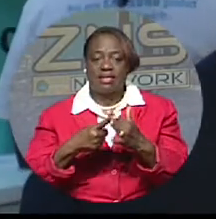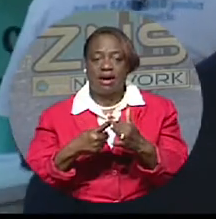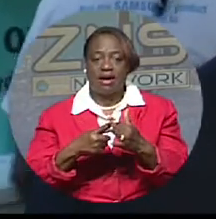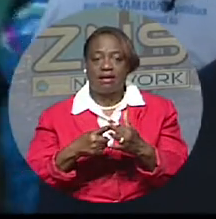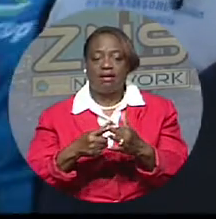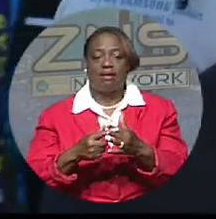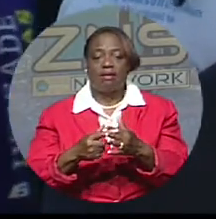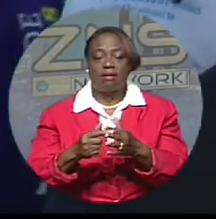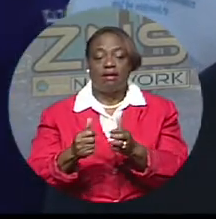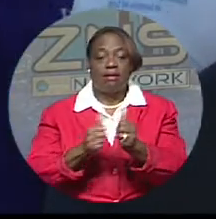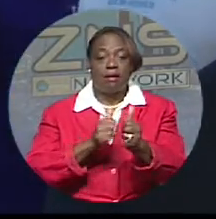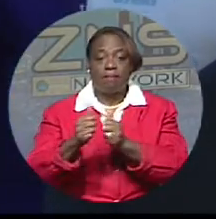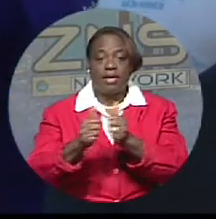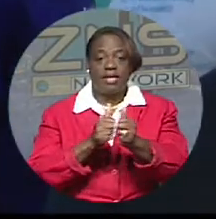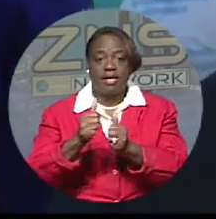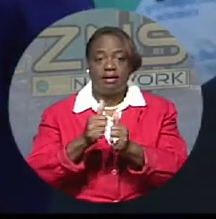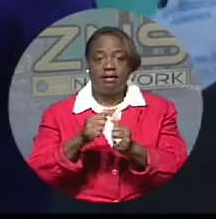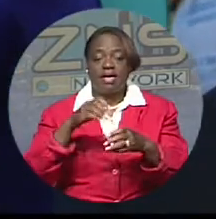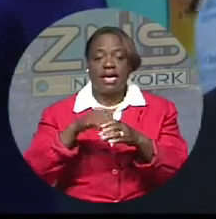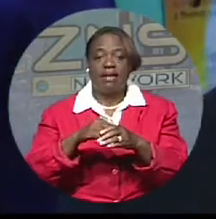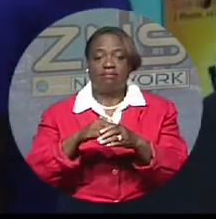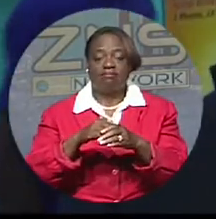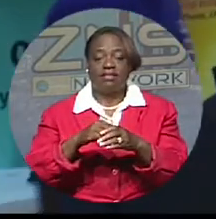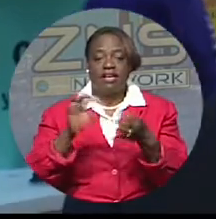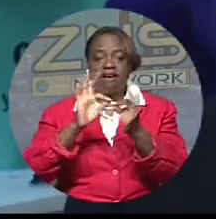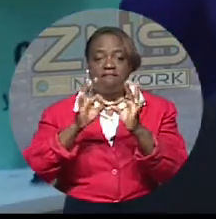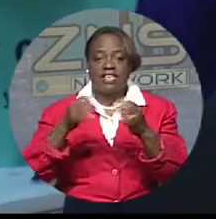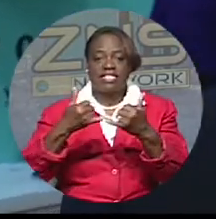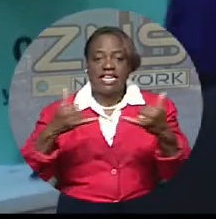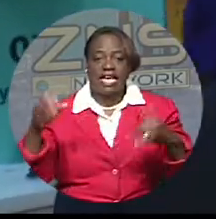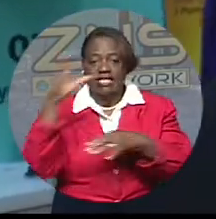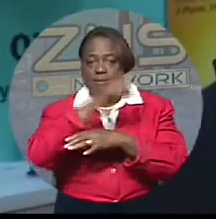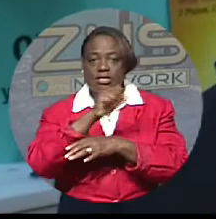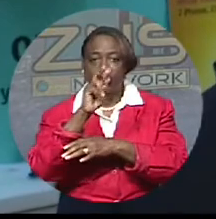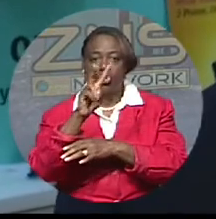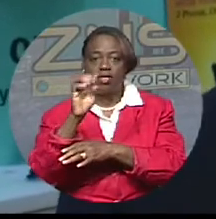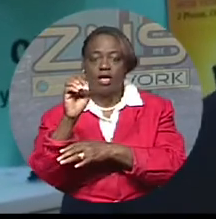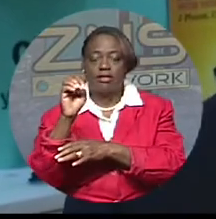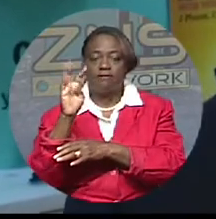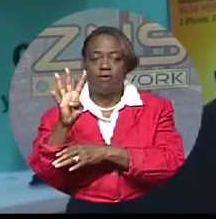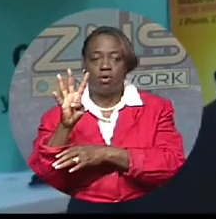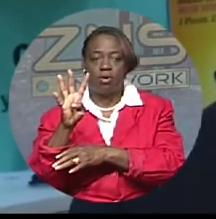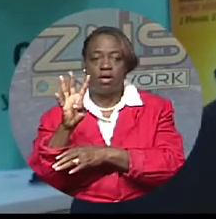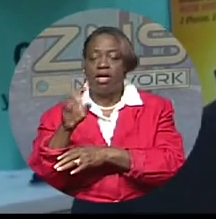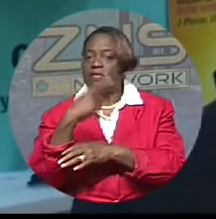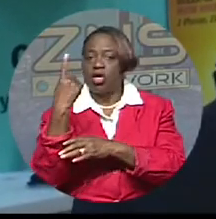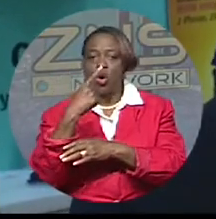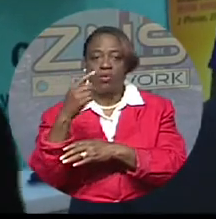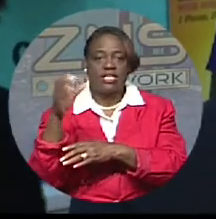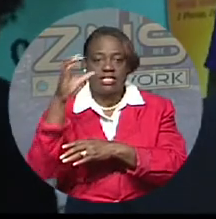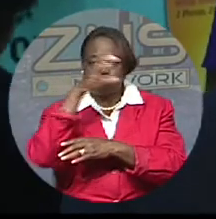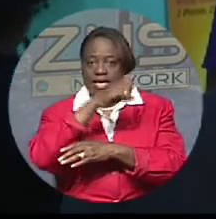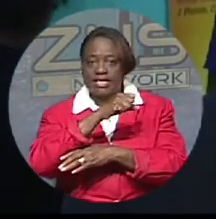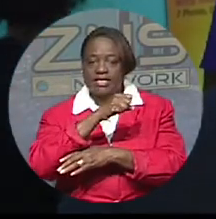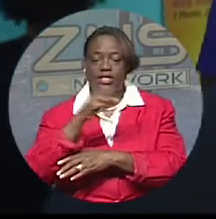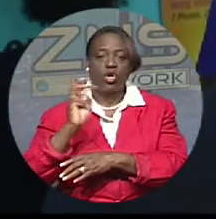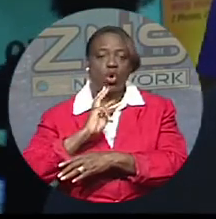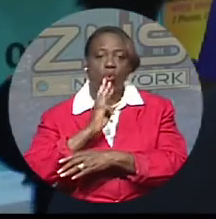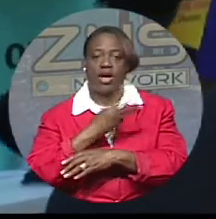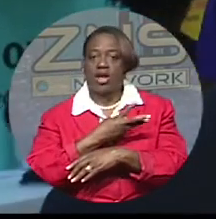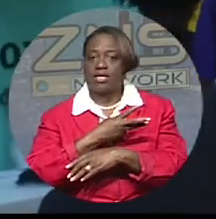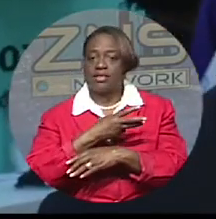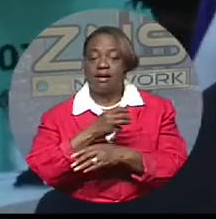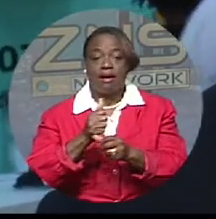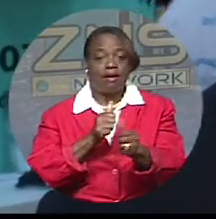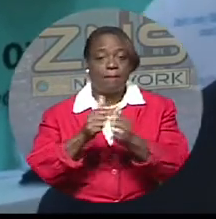fixed line space in 2004. So the only space we have not competed in is the mobile space. So competition is